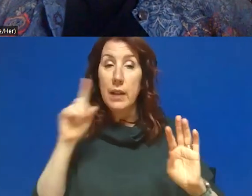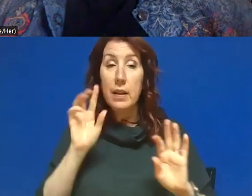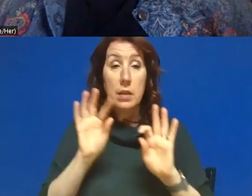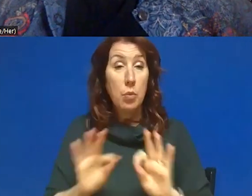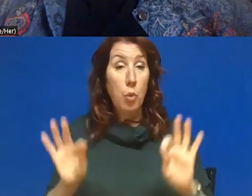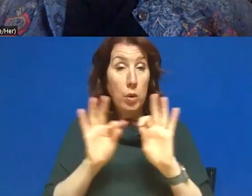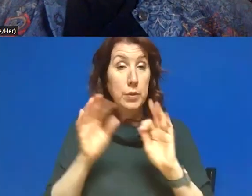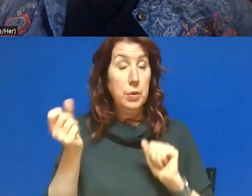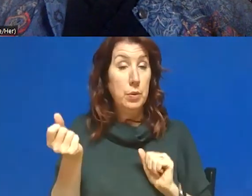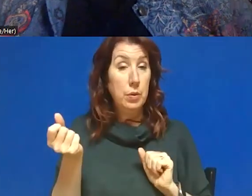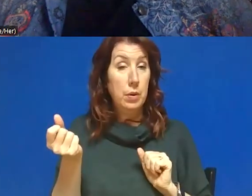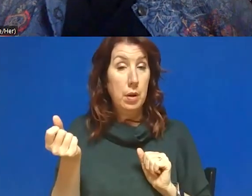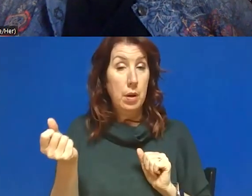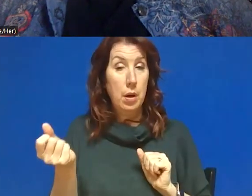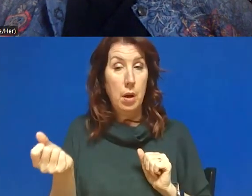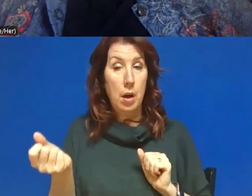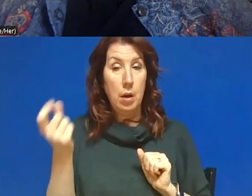you understand